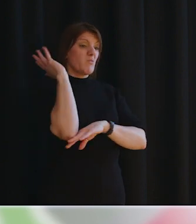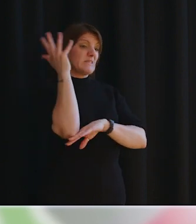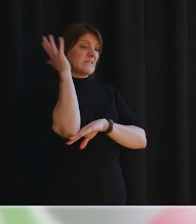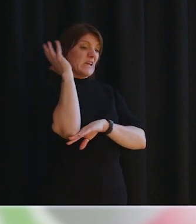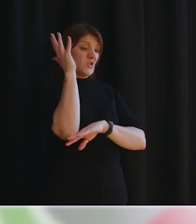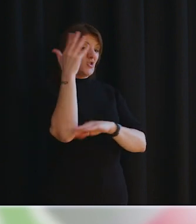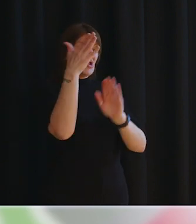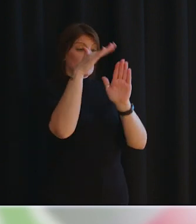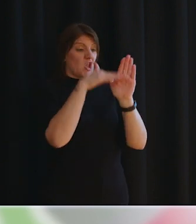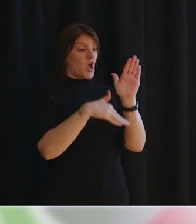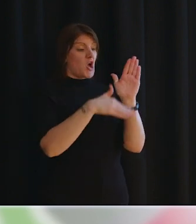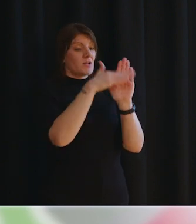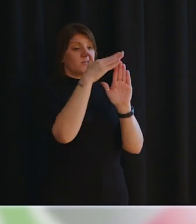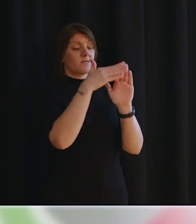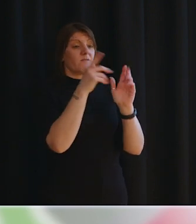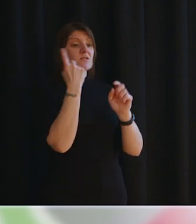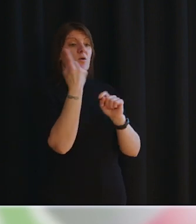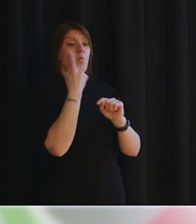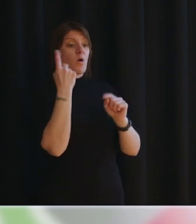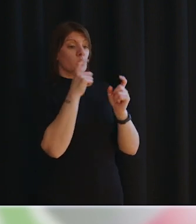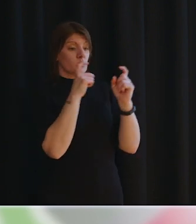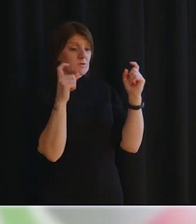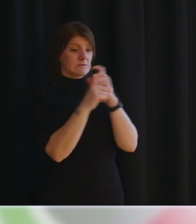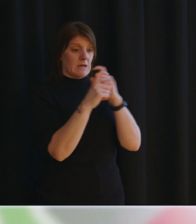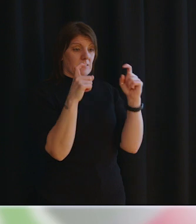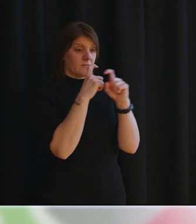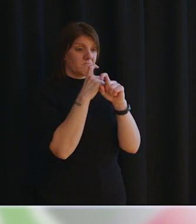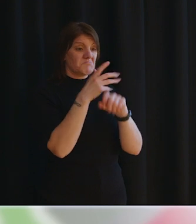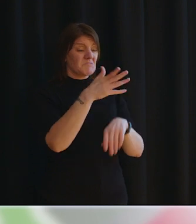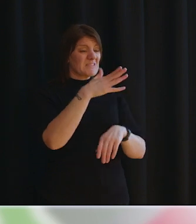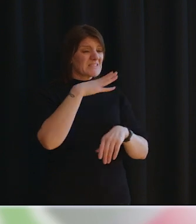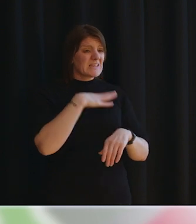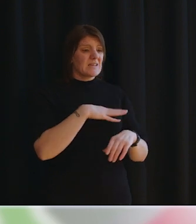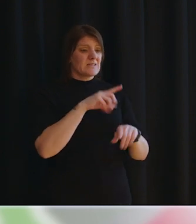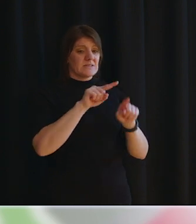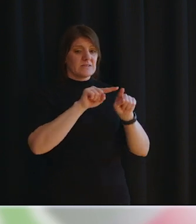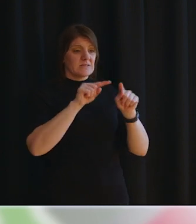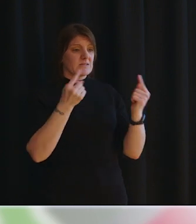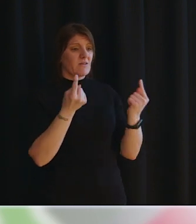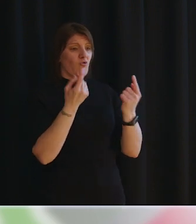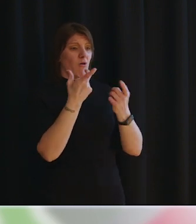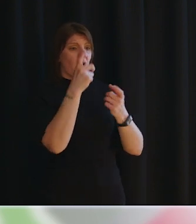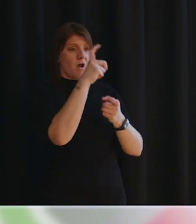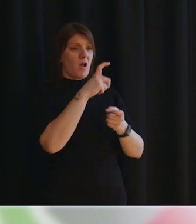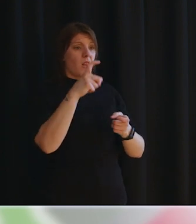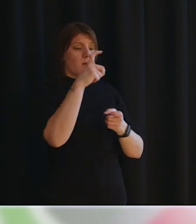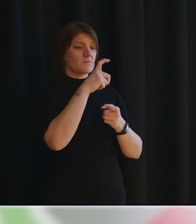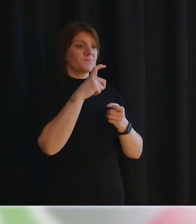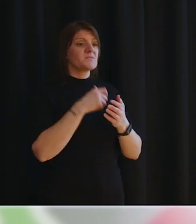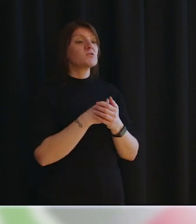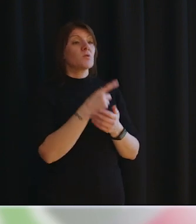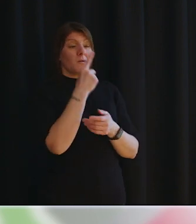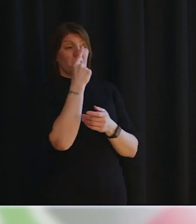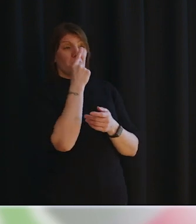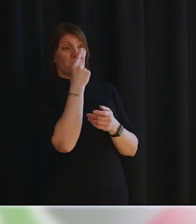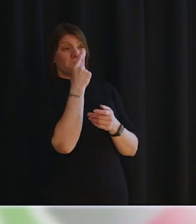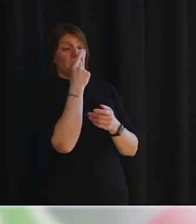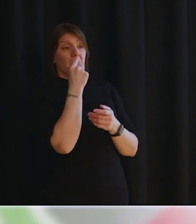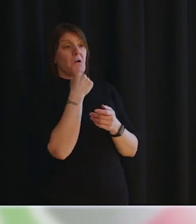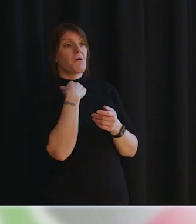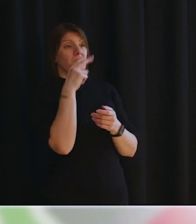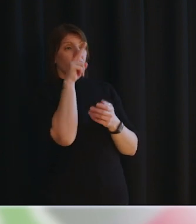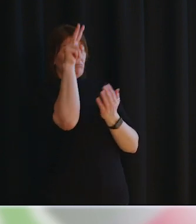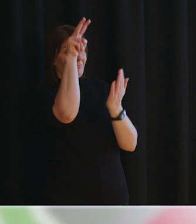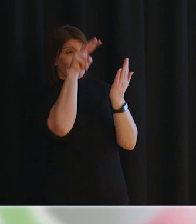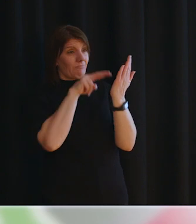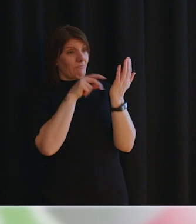someone who is dyslexic and requires a different font, different colour on the slides to be able to read easier.